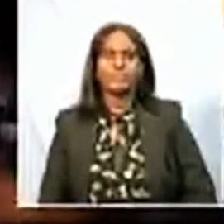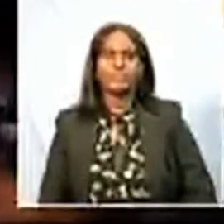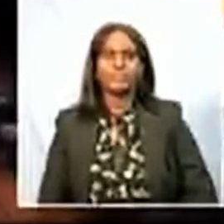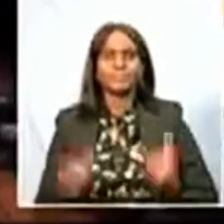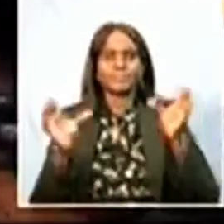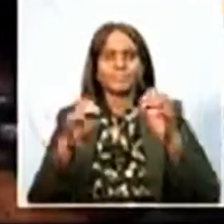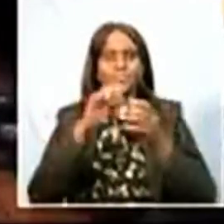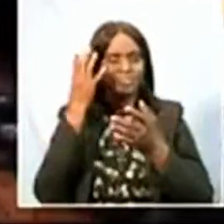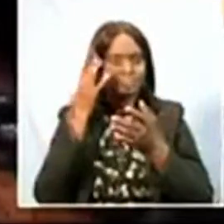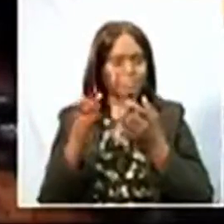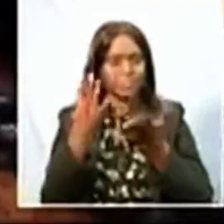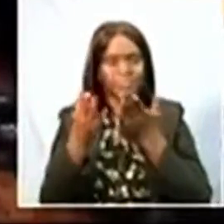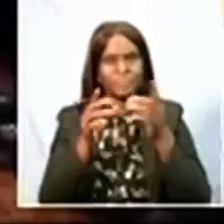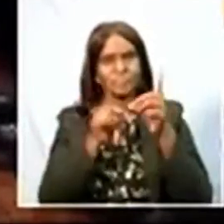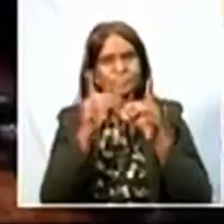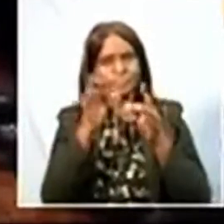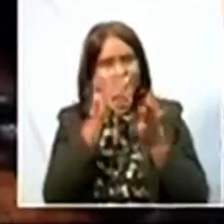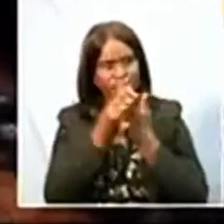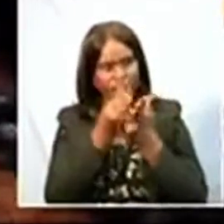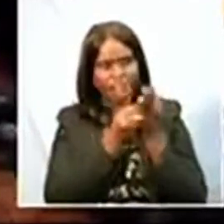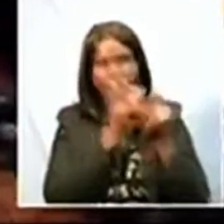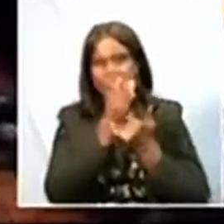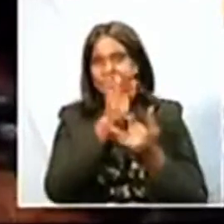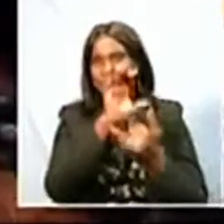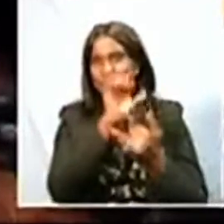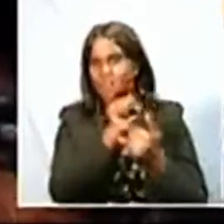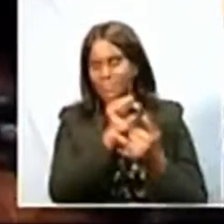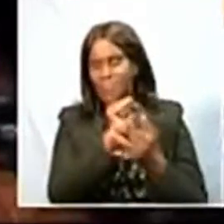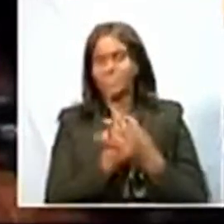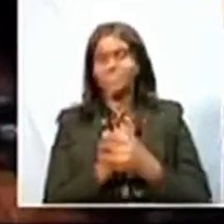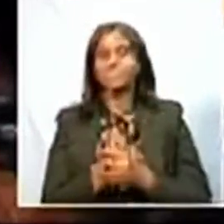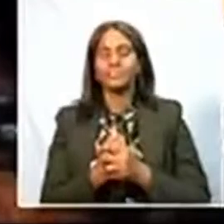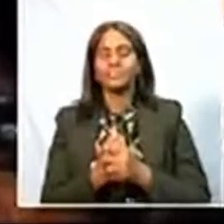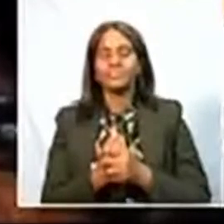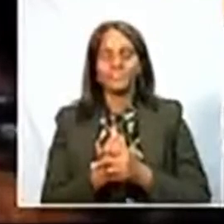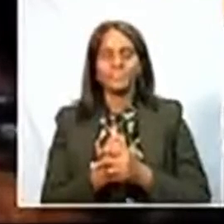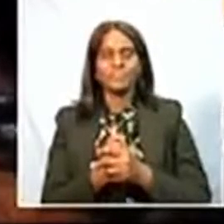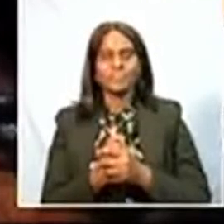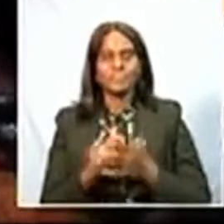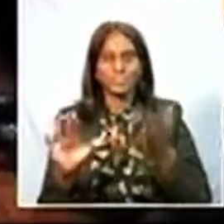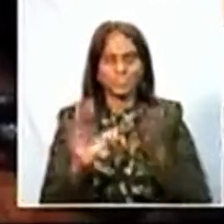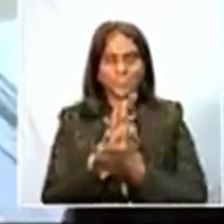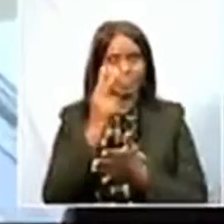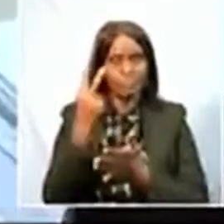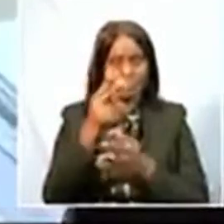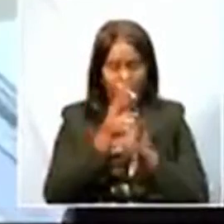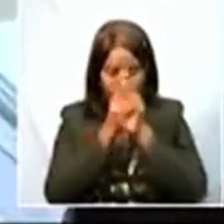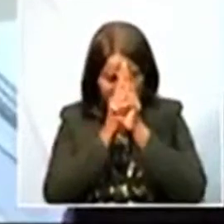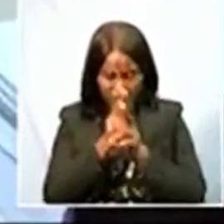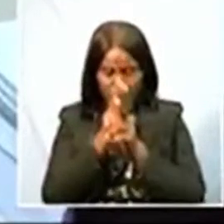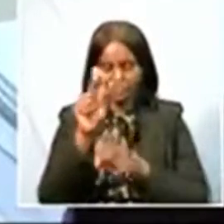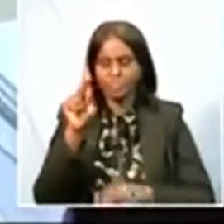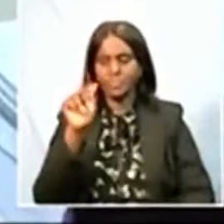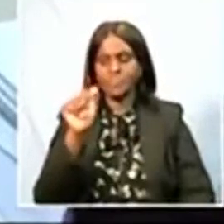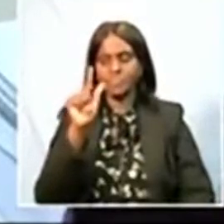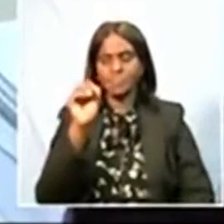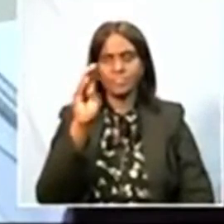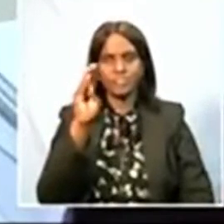Council Secretary, maybe Director of Finance through the CS. We're on page 2, Honorable Pavyuma. Thank you, Chair.